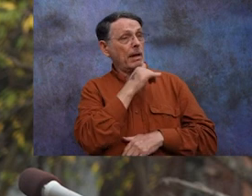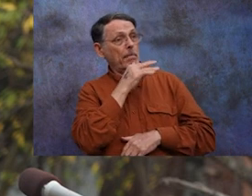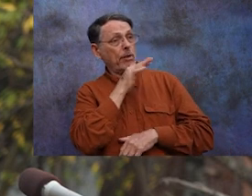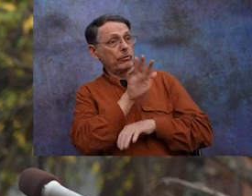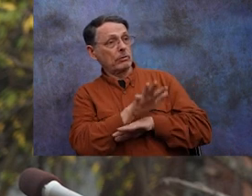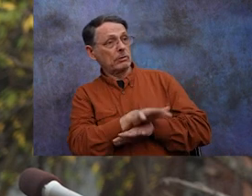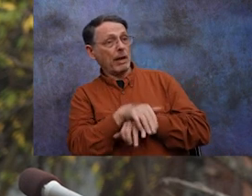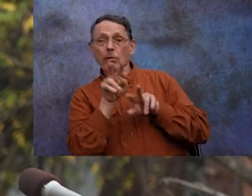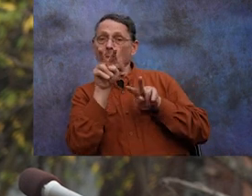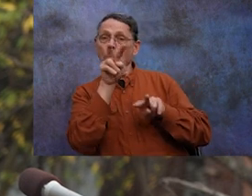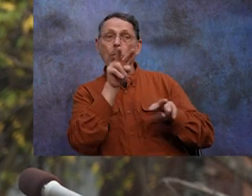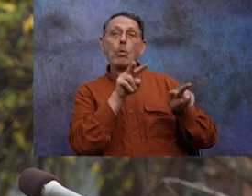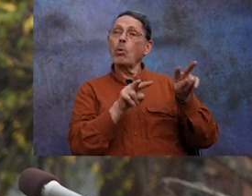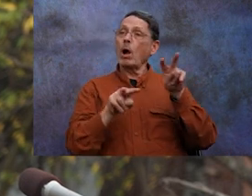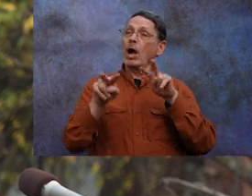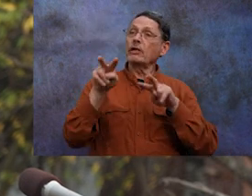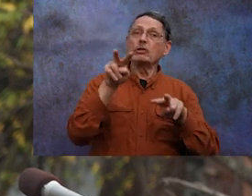over you.